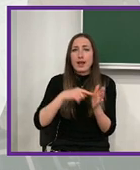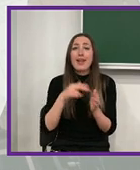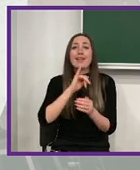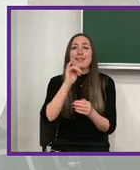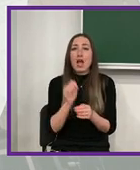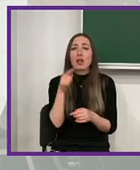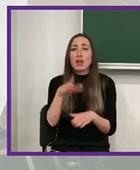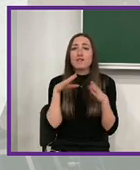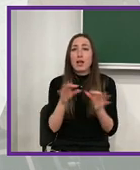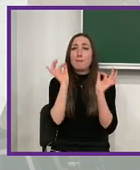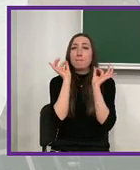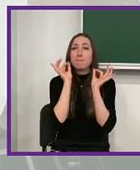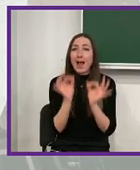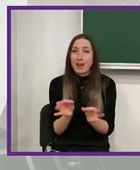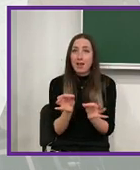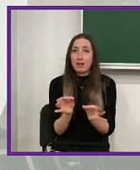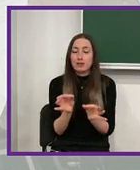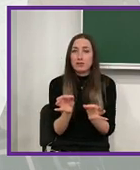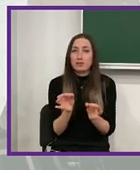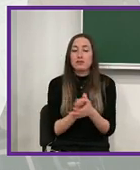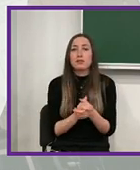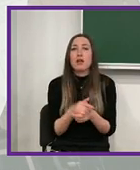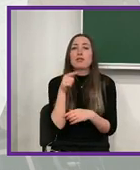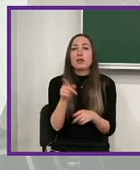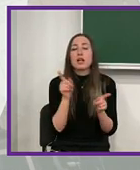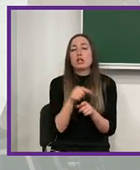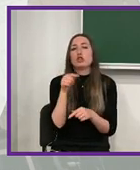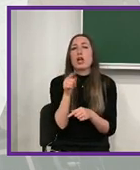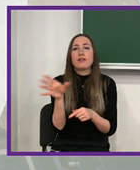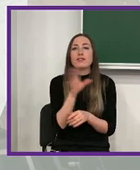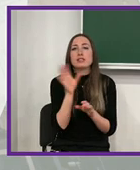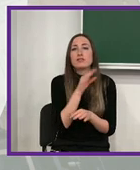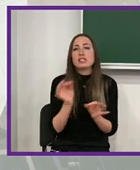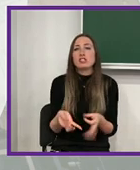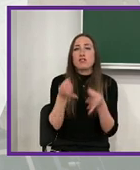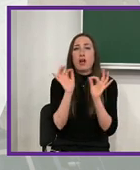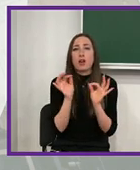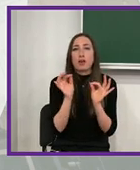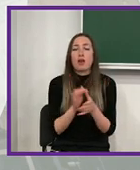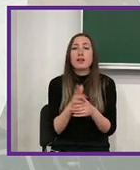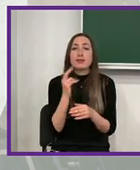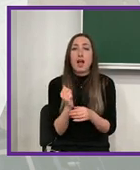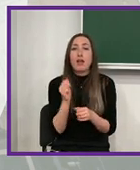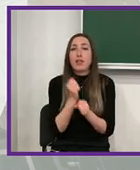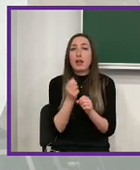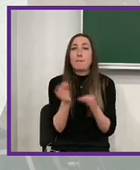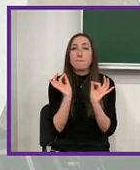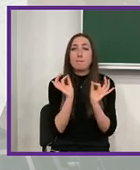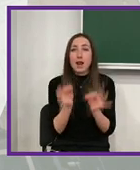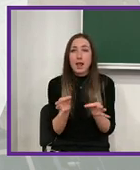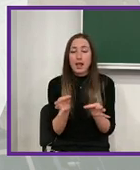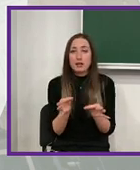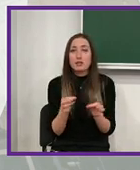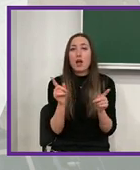So, and it's really the key issue. It's, if done right, it's the right well, the right way. The